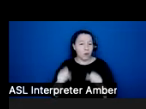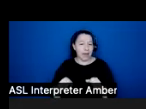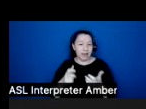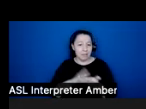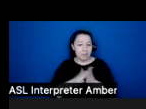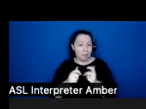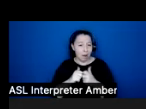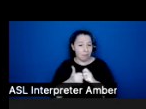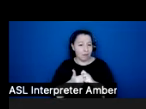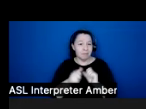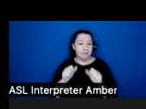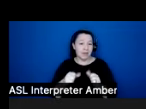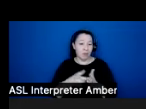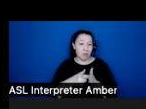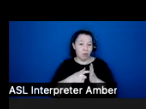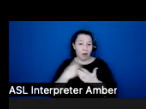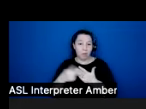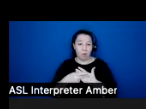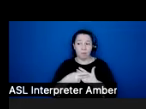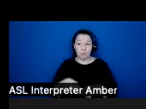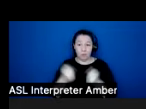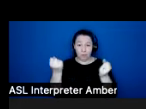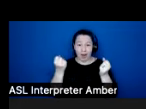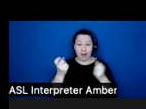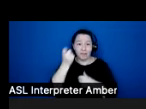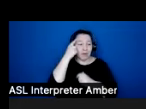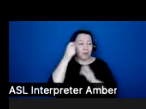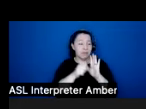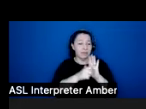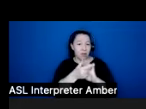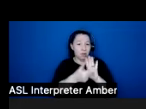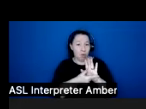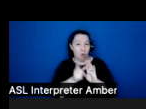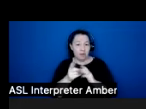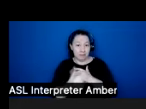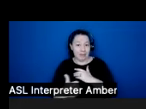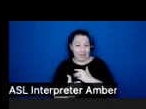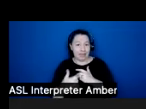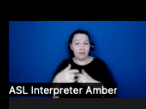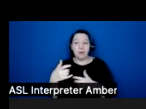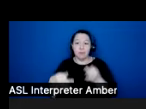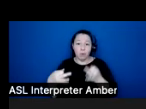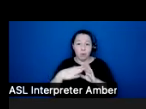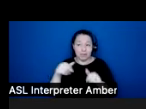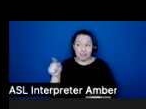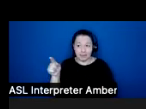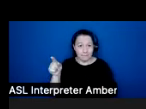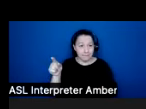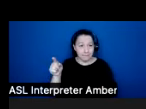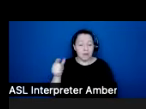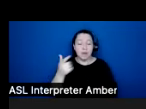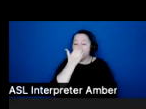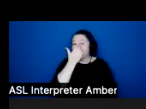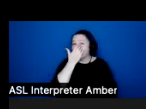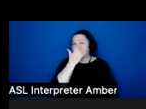federal and state laws. So, okay, so here's the subpoena part. So if your